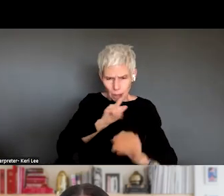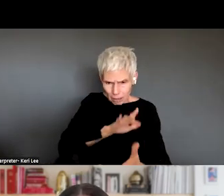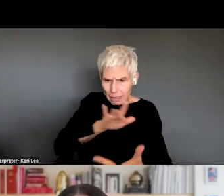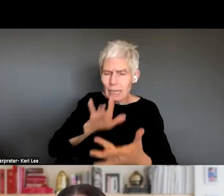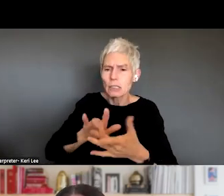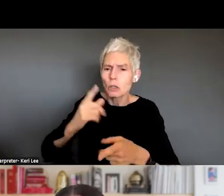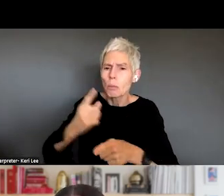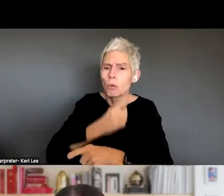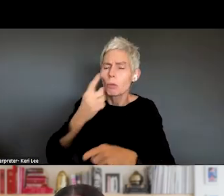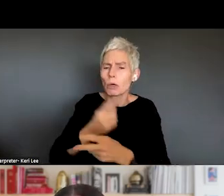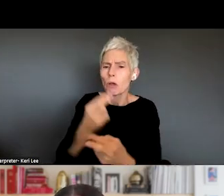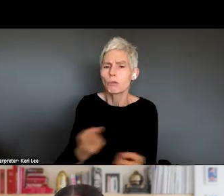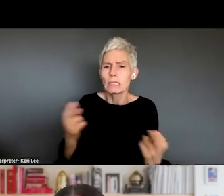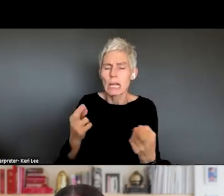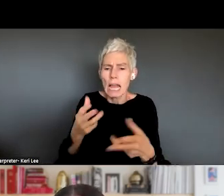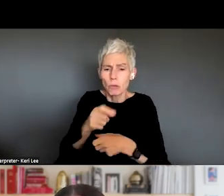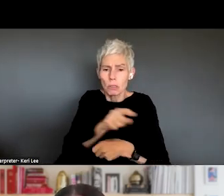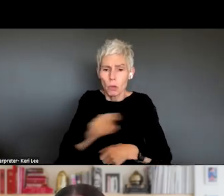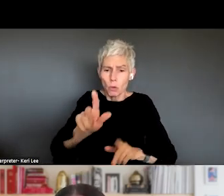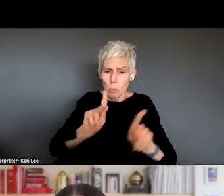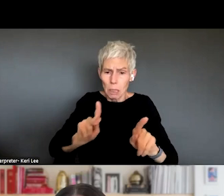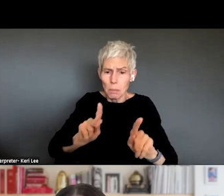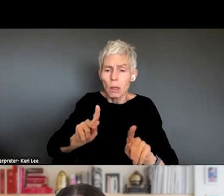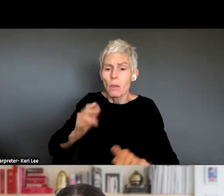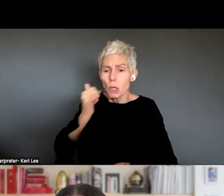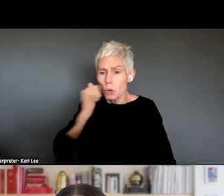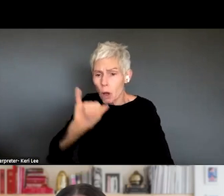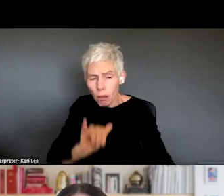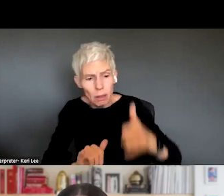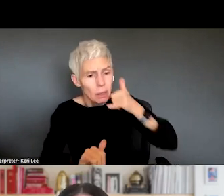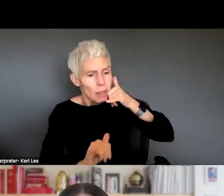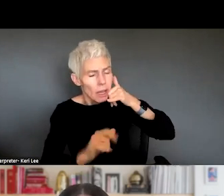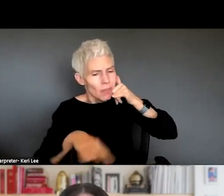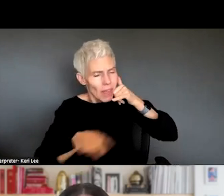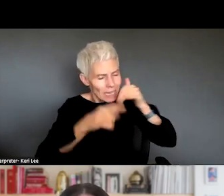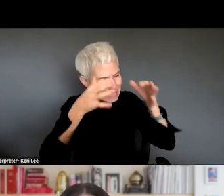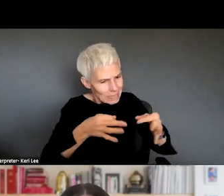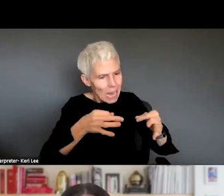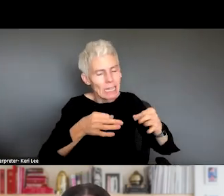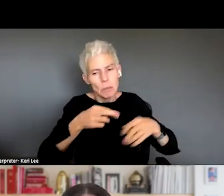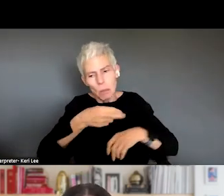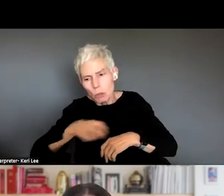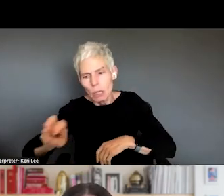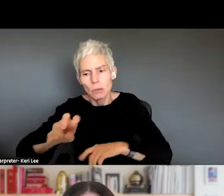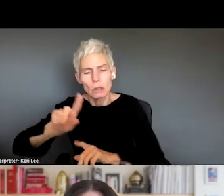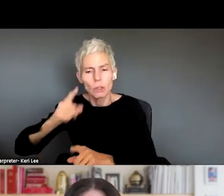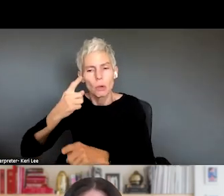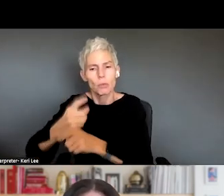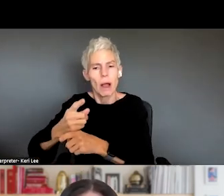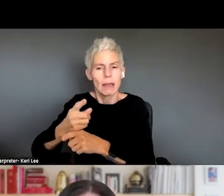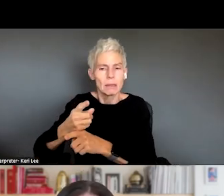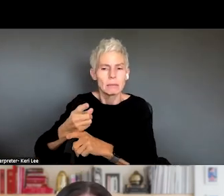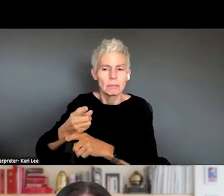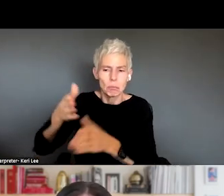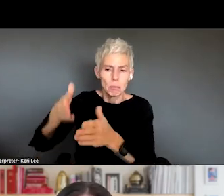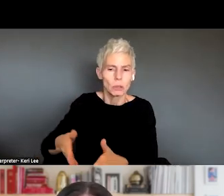and trust that, the folks on the other end of the line are able to make that determination and send you to the right place. So I think